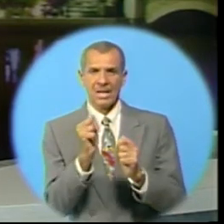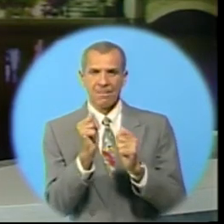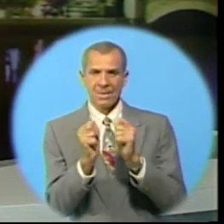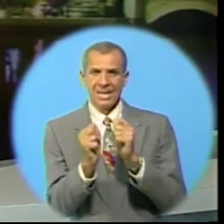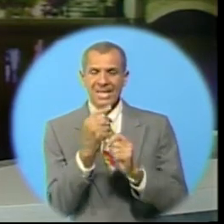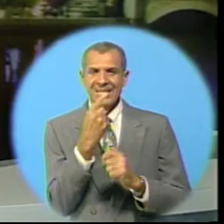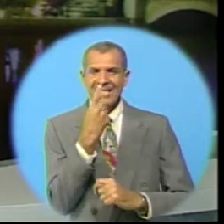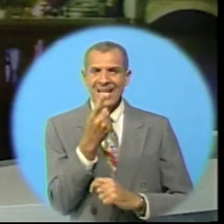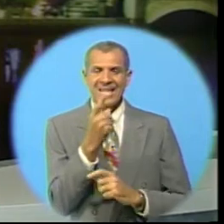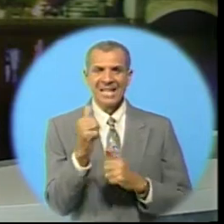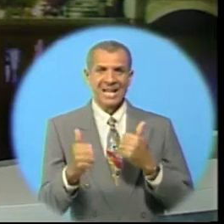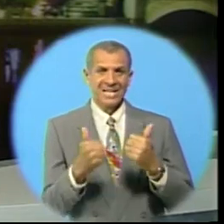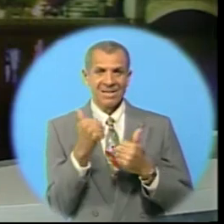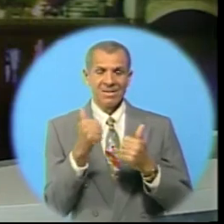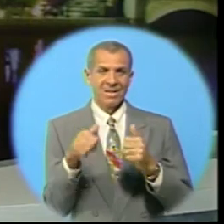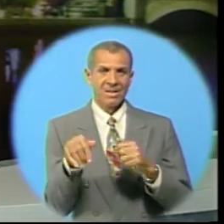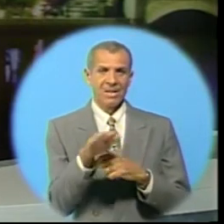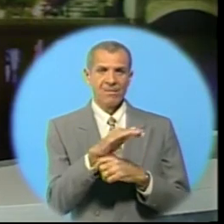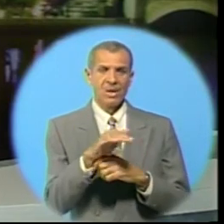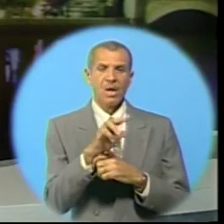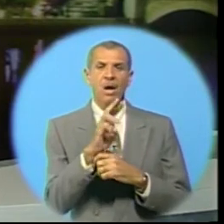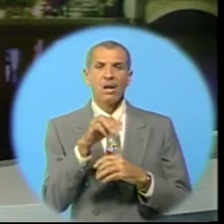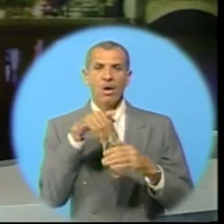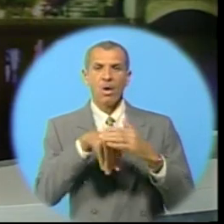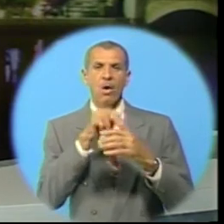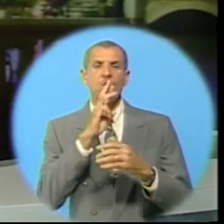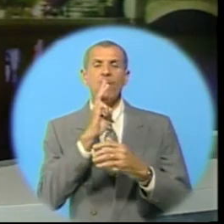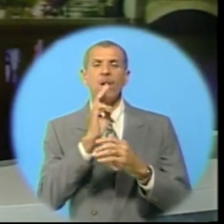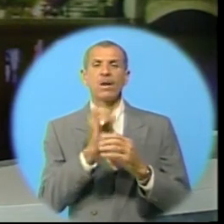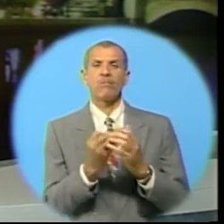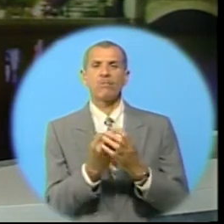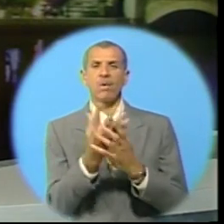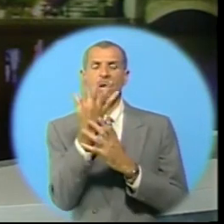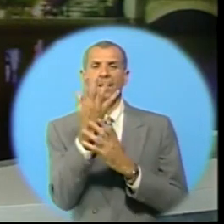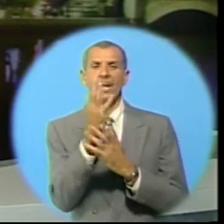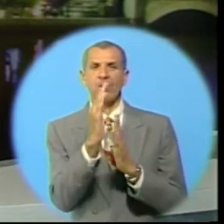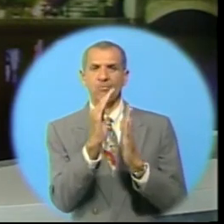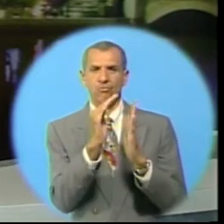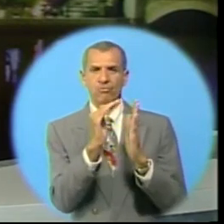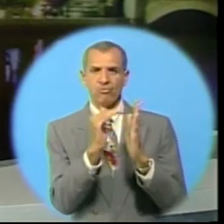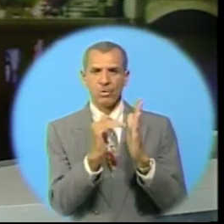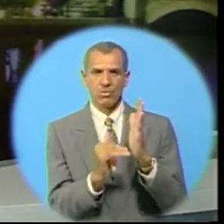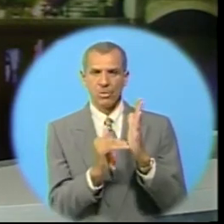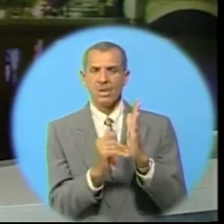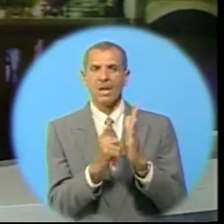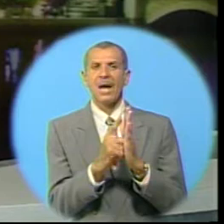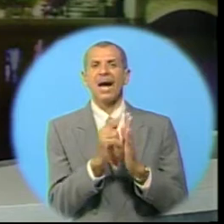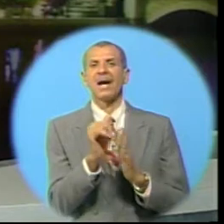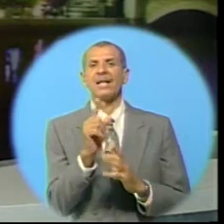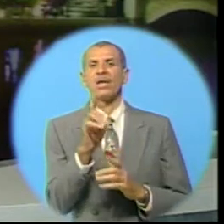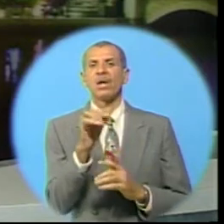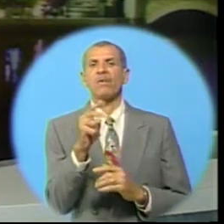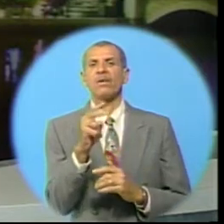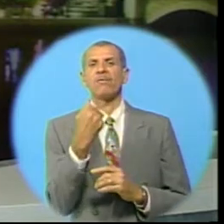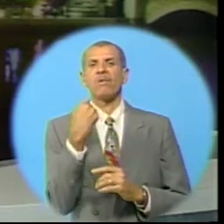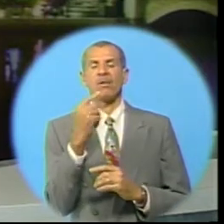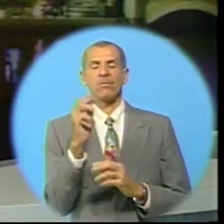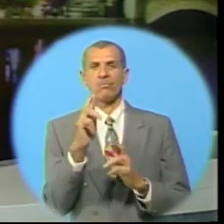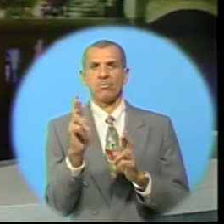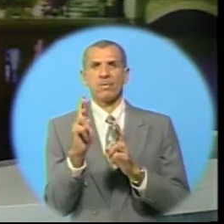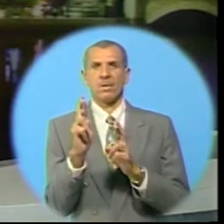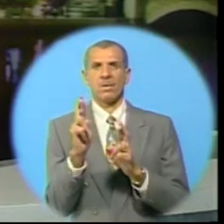says activity levels at the underwater volcano have reduced significantly, resulting in a downgrading of the alert